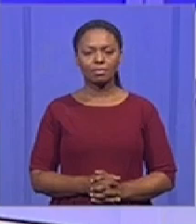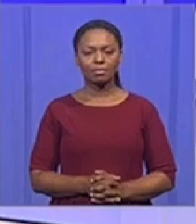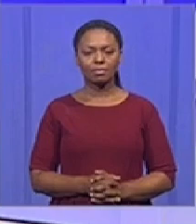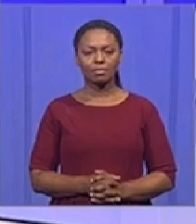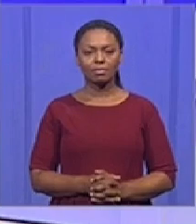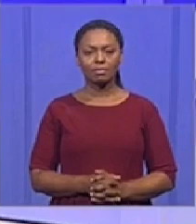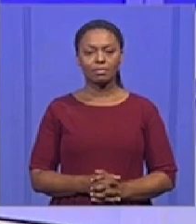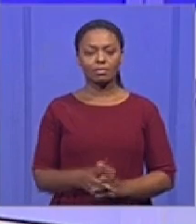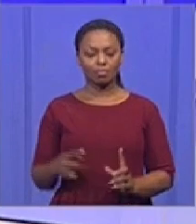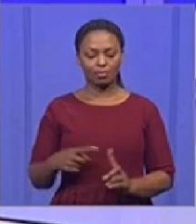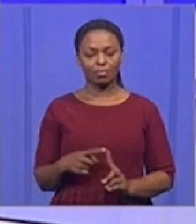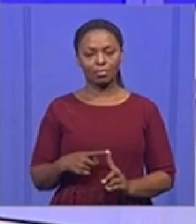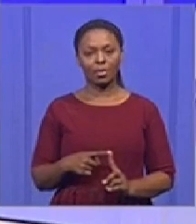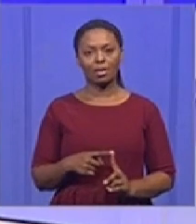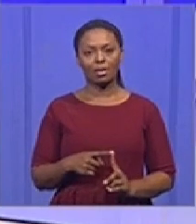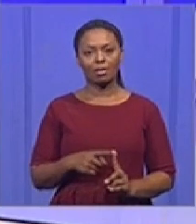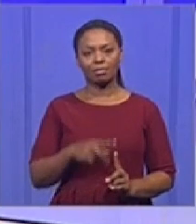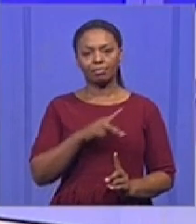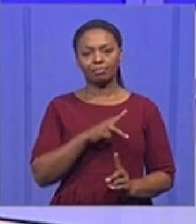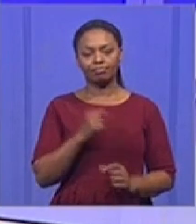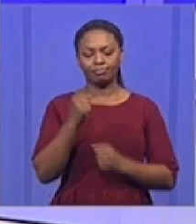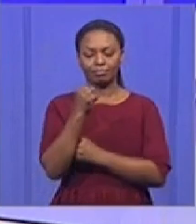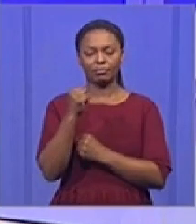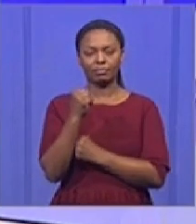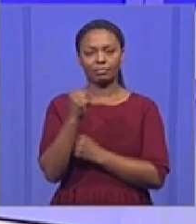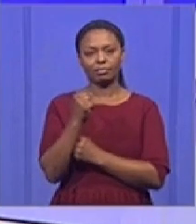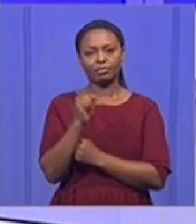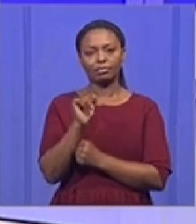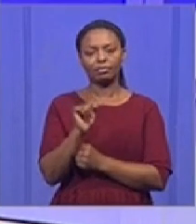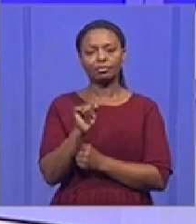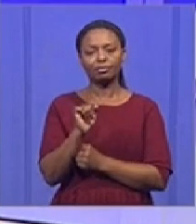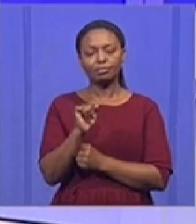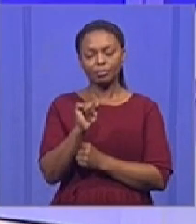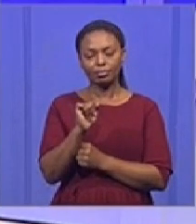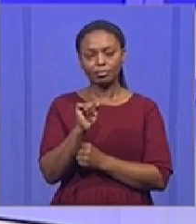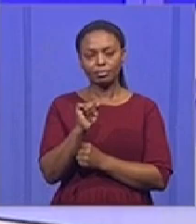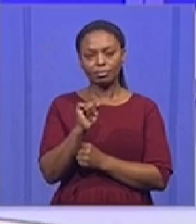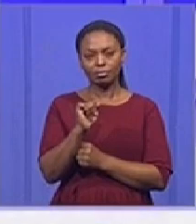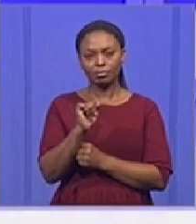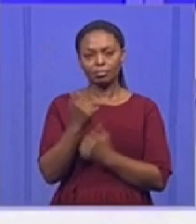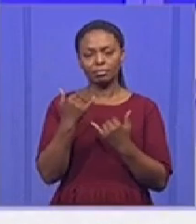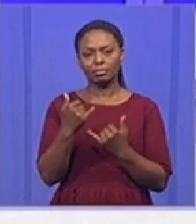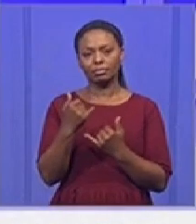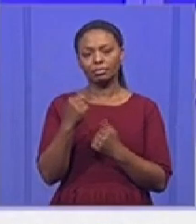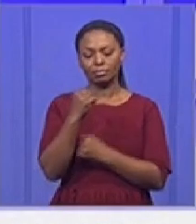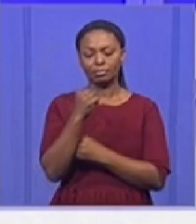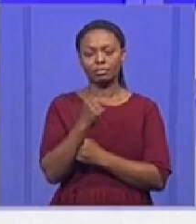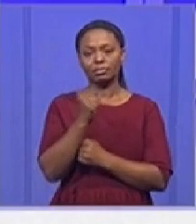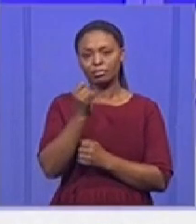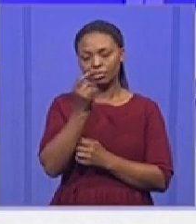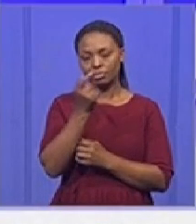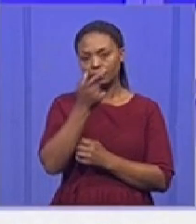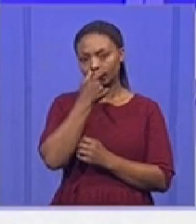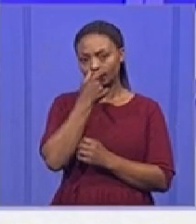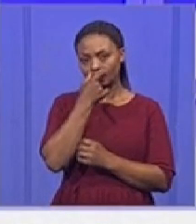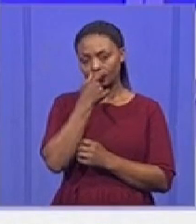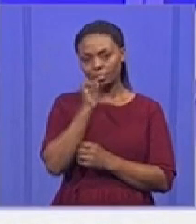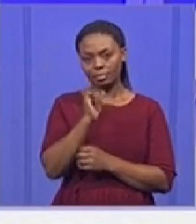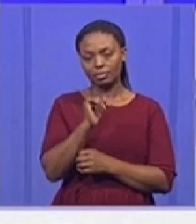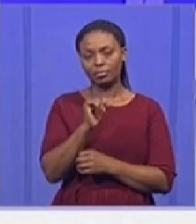Tona mo kantorong ya mopresidente Mondli Gugubele a re puso ya amogetse go leboga tiro ga motlatsa presidente